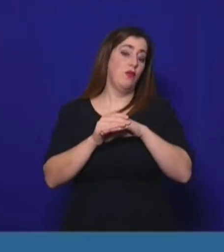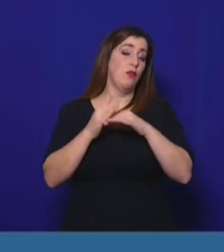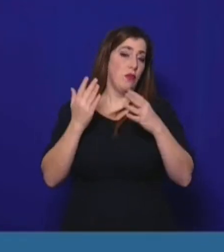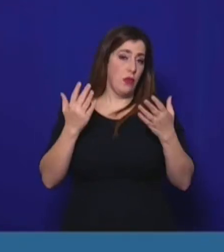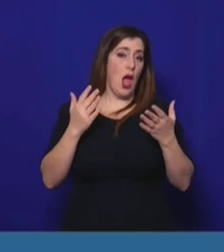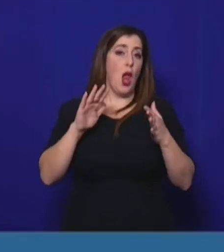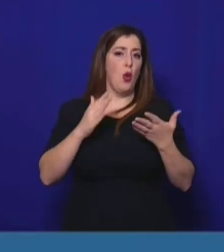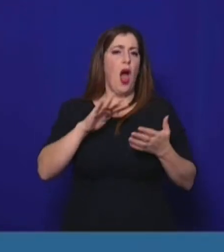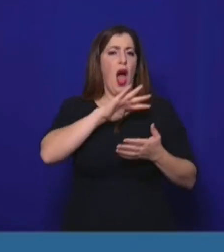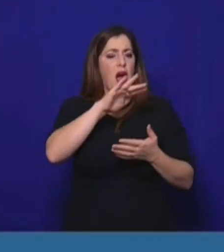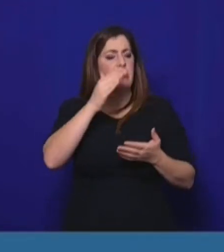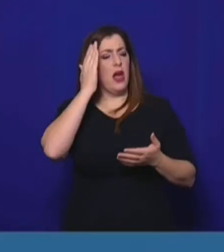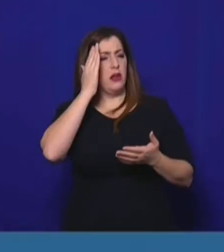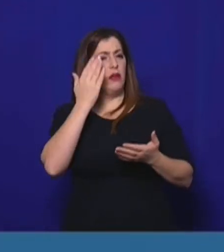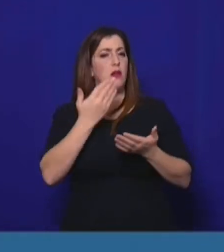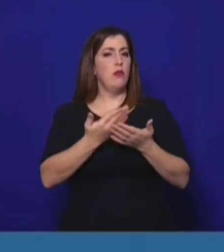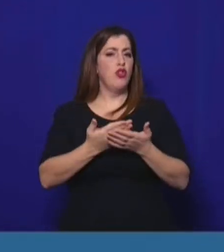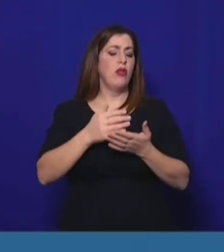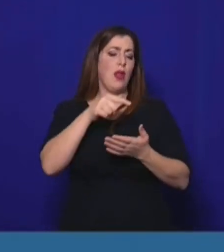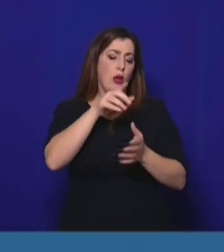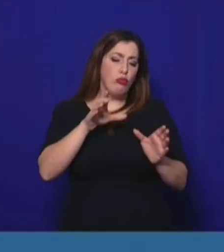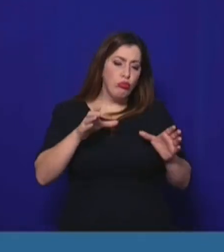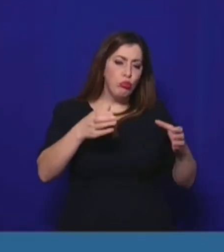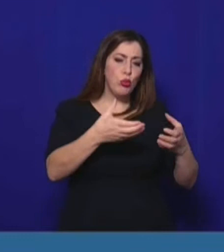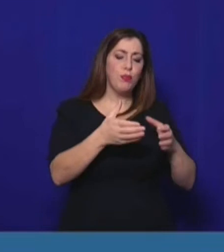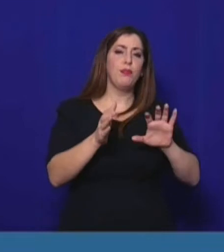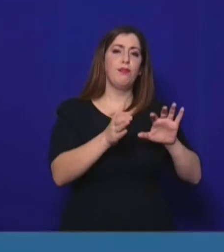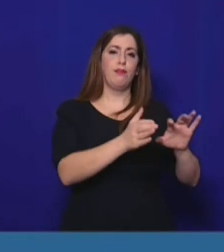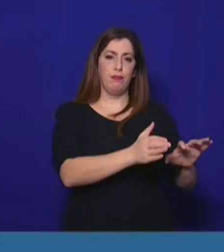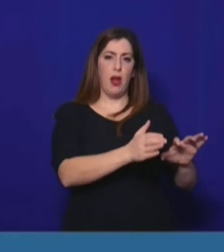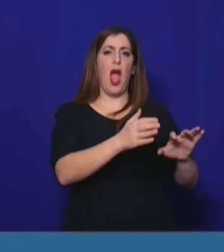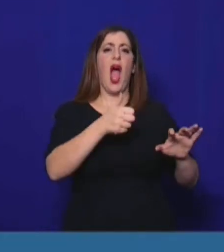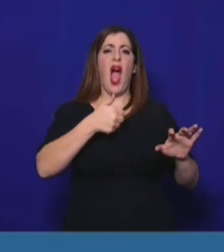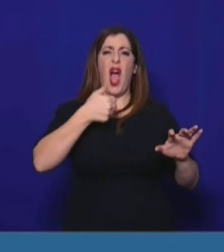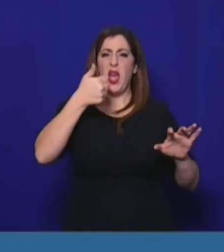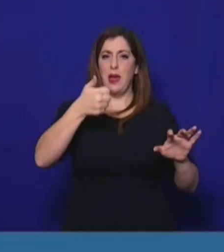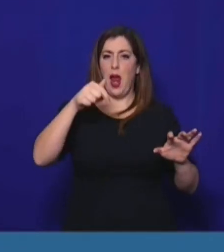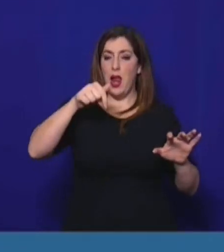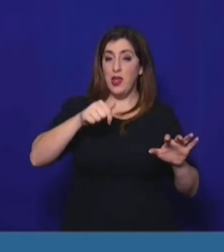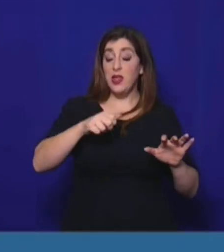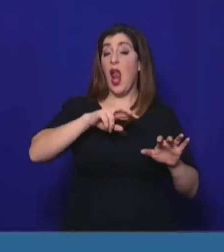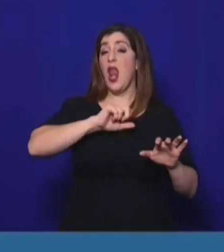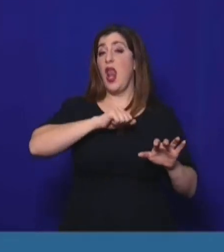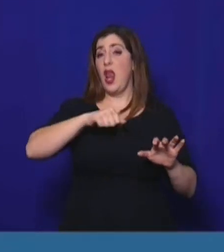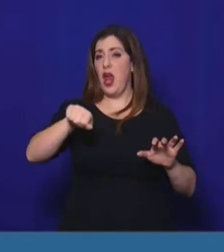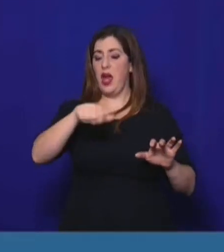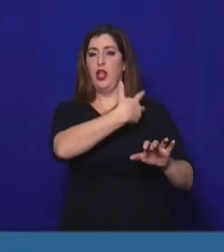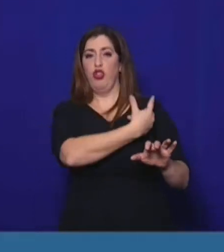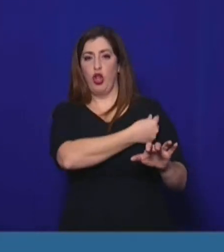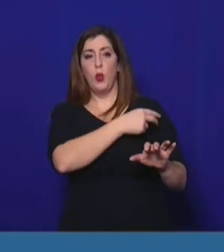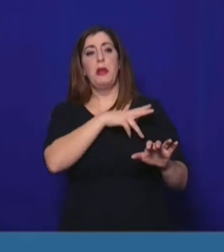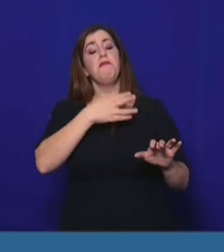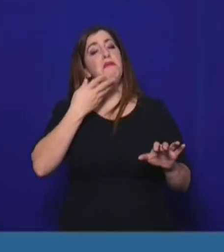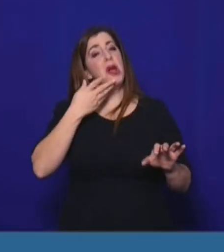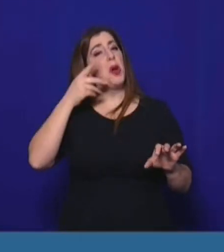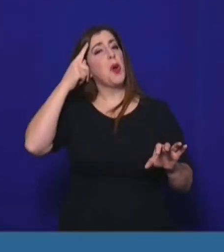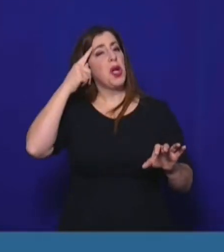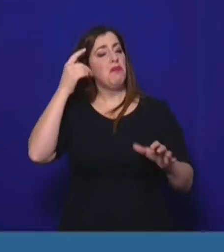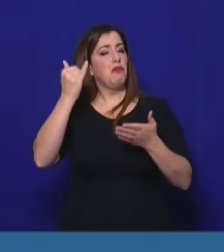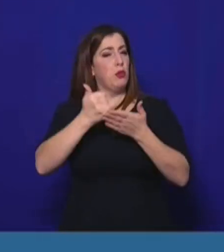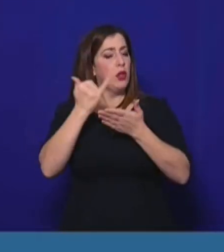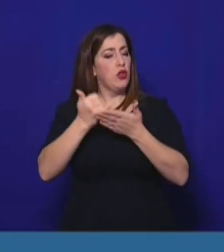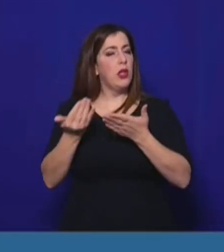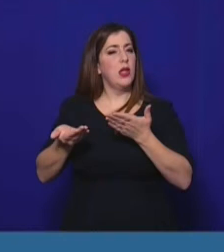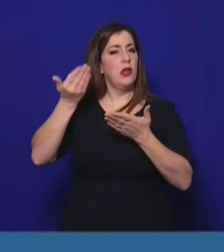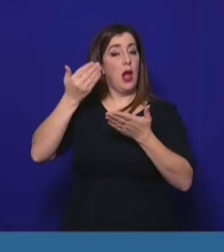maħniex inlaqmu dawn il-gruppi, però iżjed ma jgħaddi żmien, iżjed ma joħorġu r-riżultati ta' clinical trials anke fuq dawn il-gruppi, u mbagħad inkun